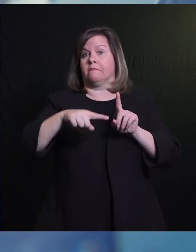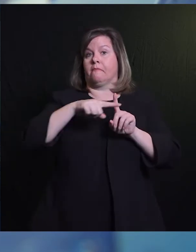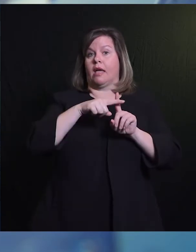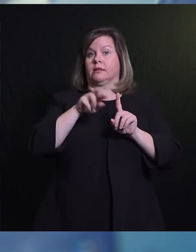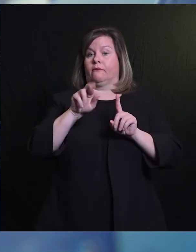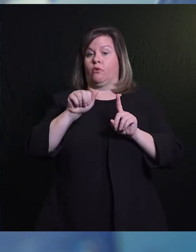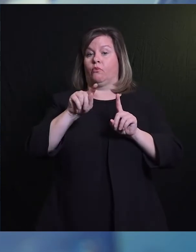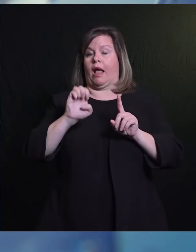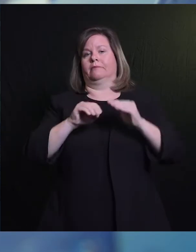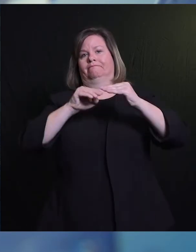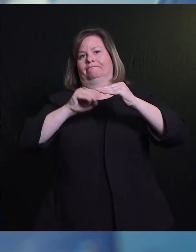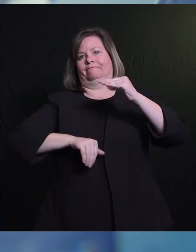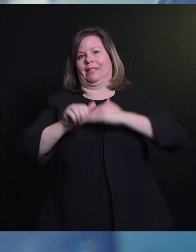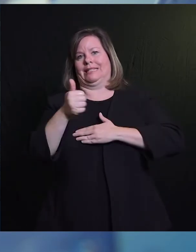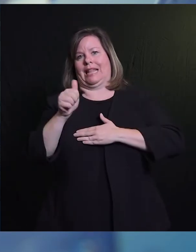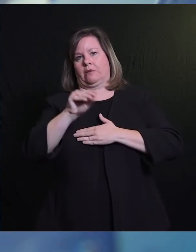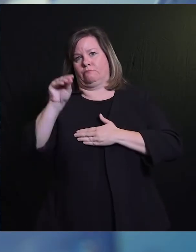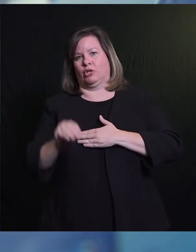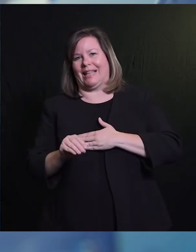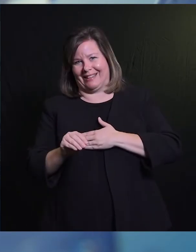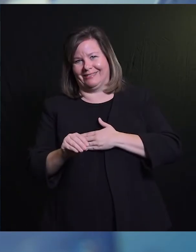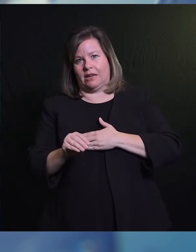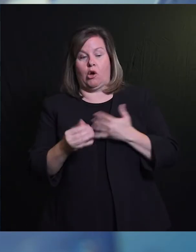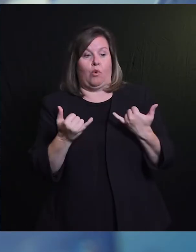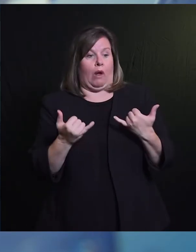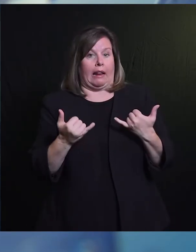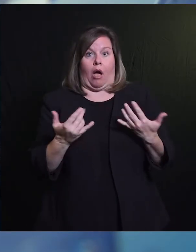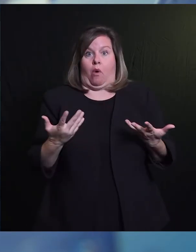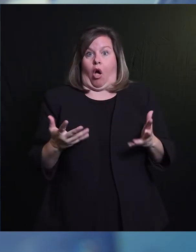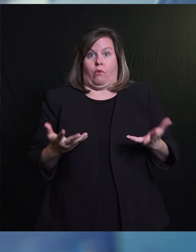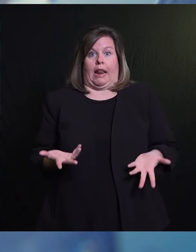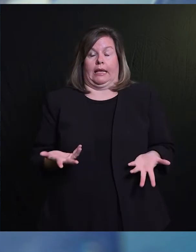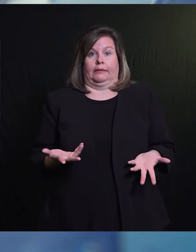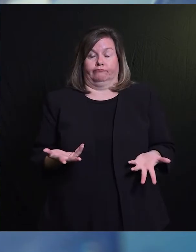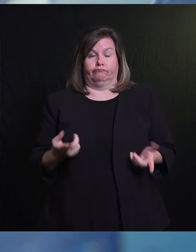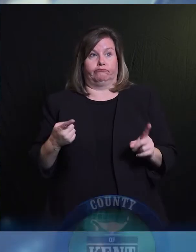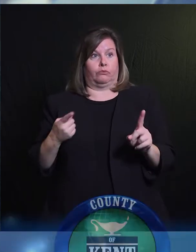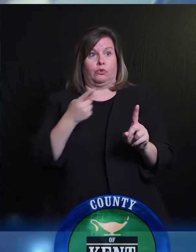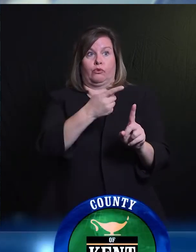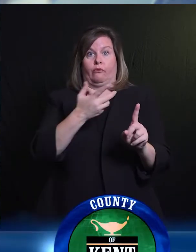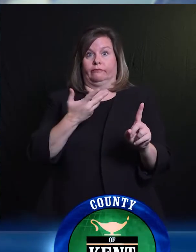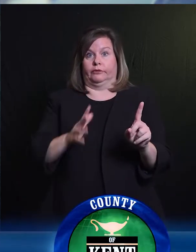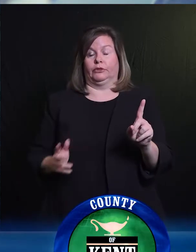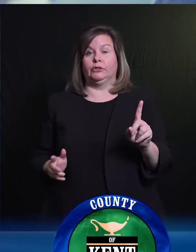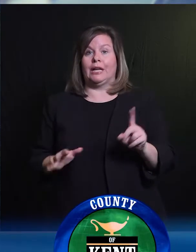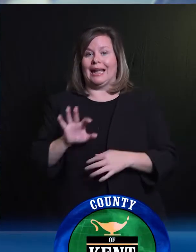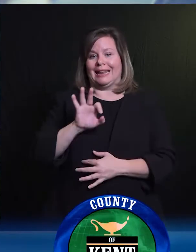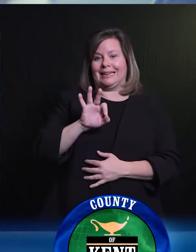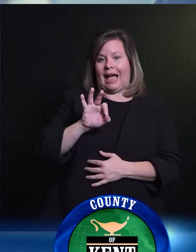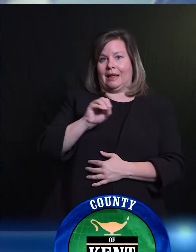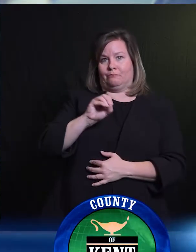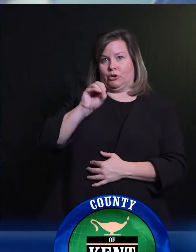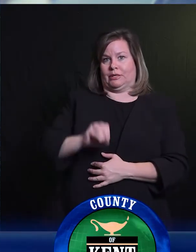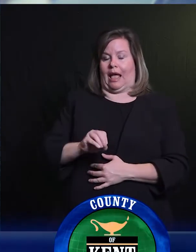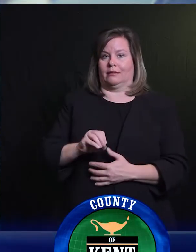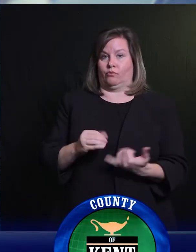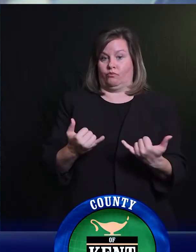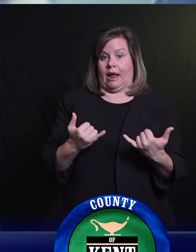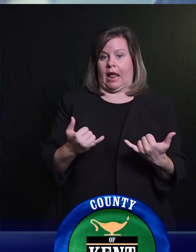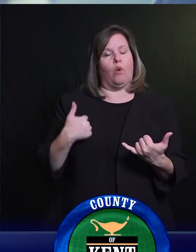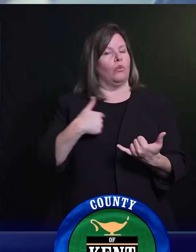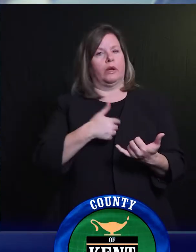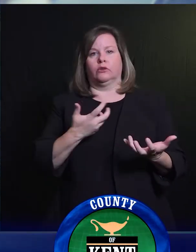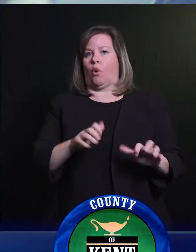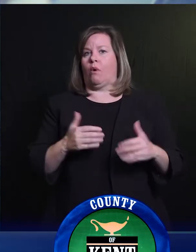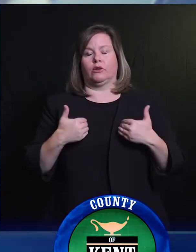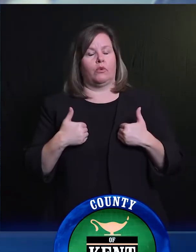than 10%. And right now we're already there. We're at about 9% right now. So while we're there, we need to make sure that we don't see a